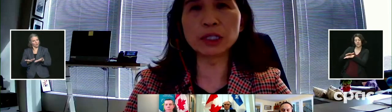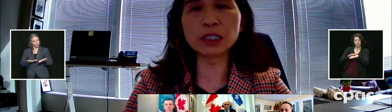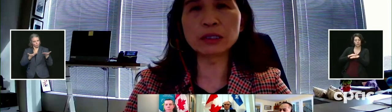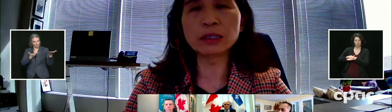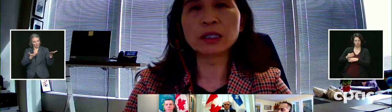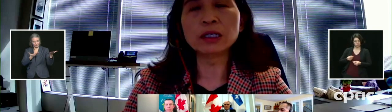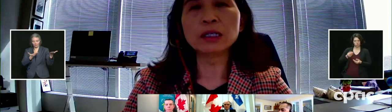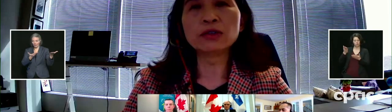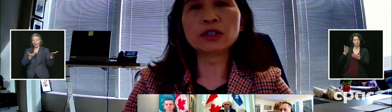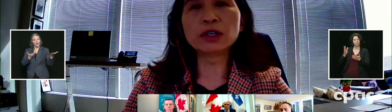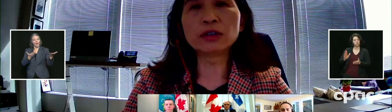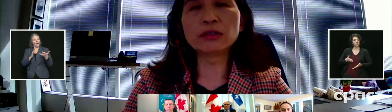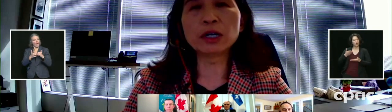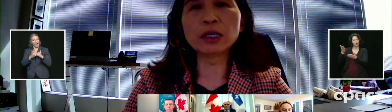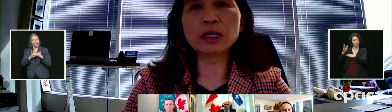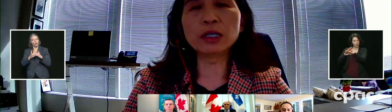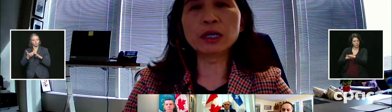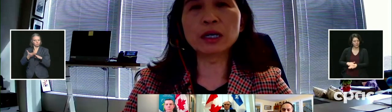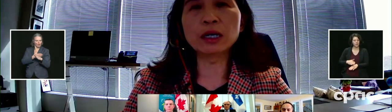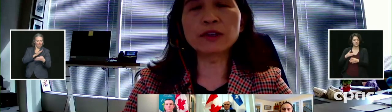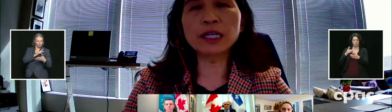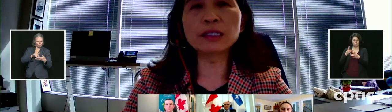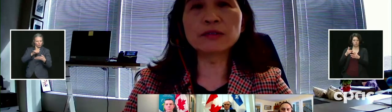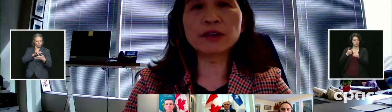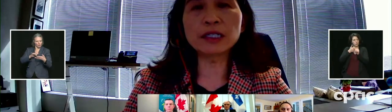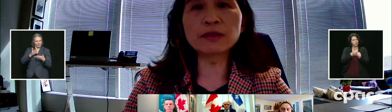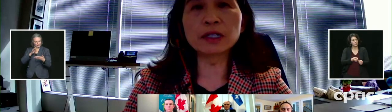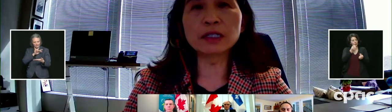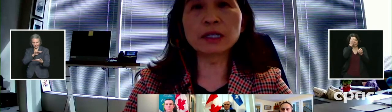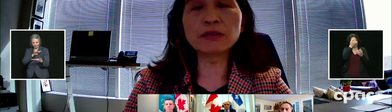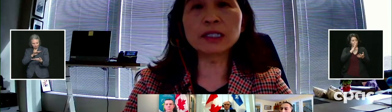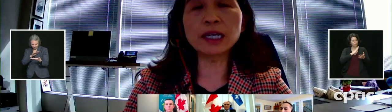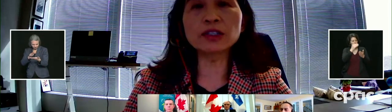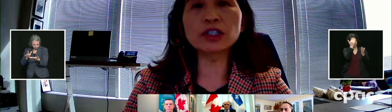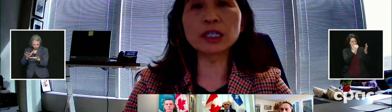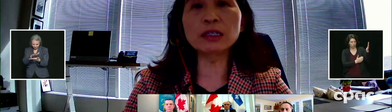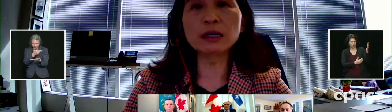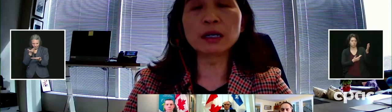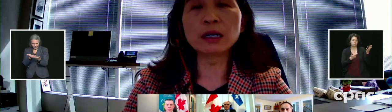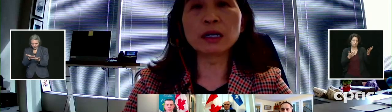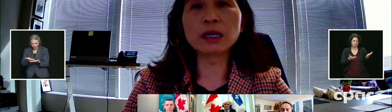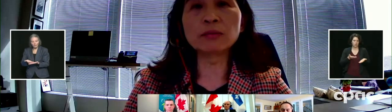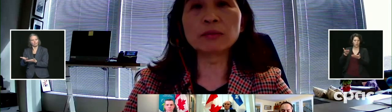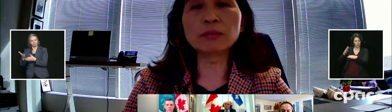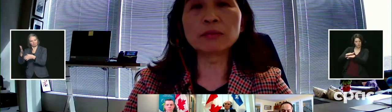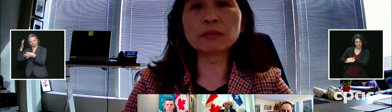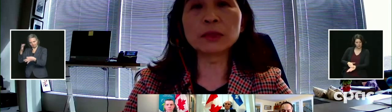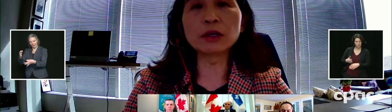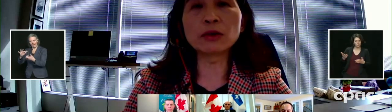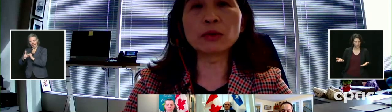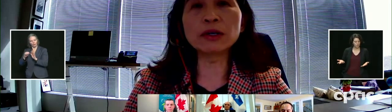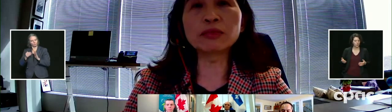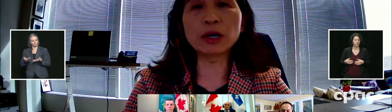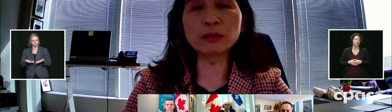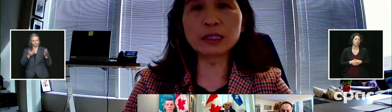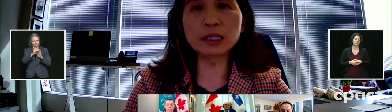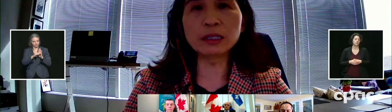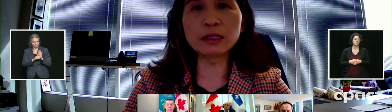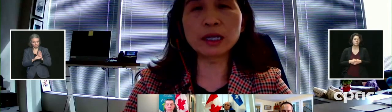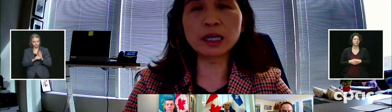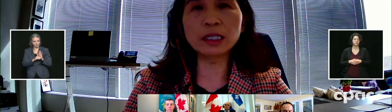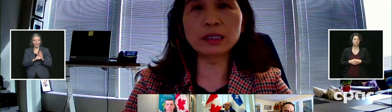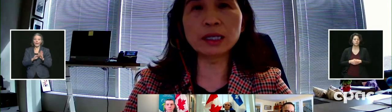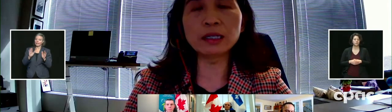this point. So the vaccine effectiveness, there is actually, quite